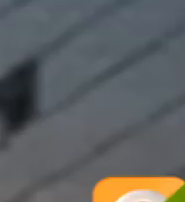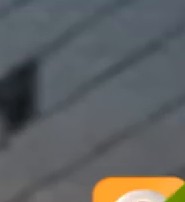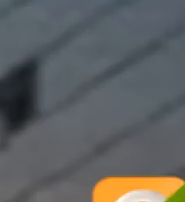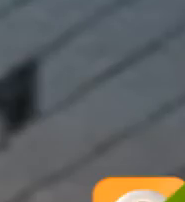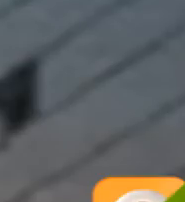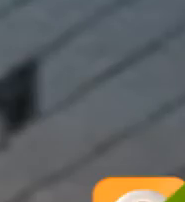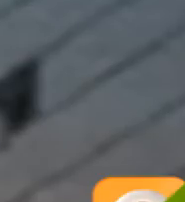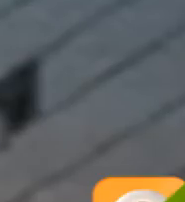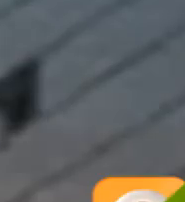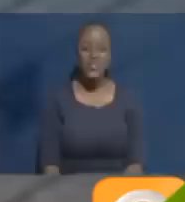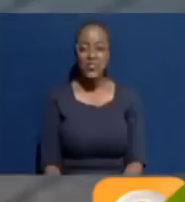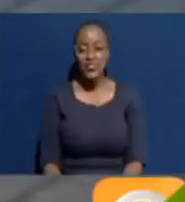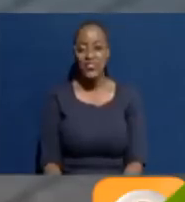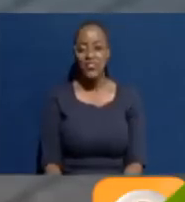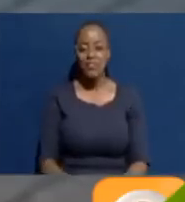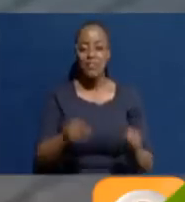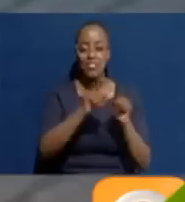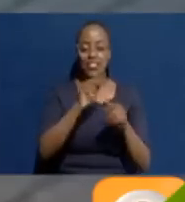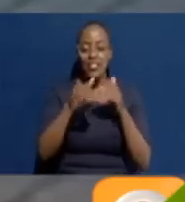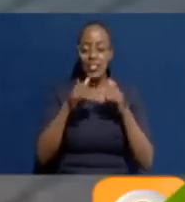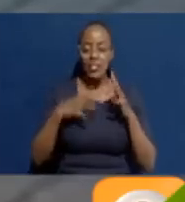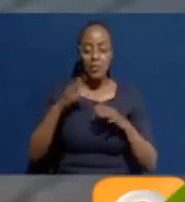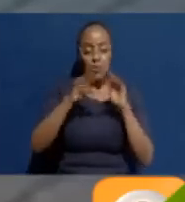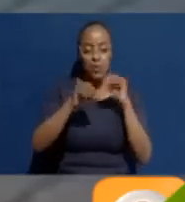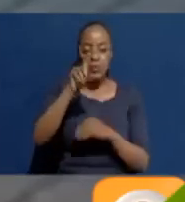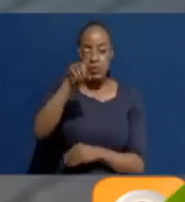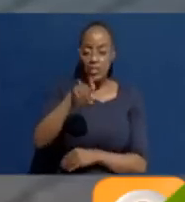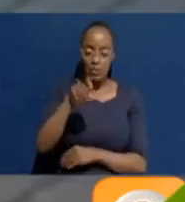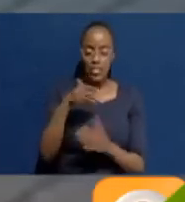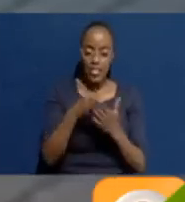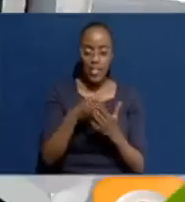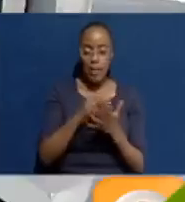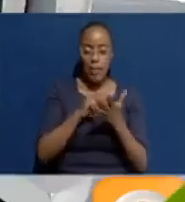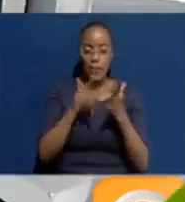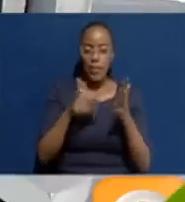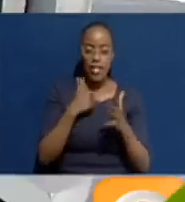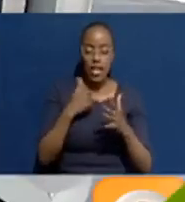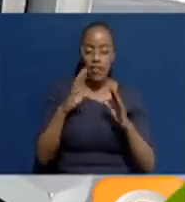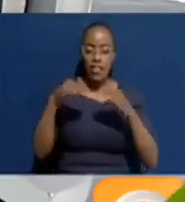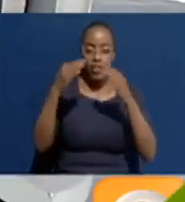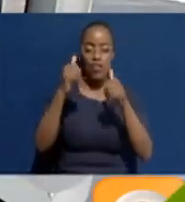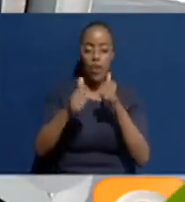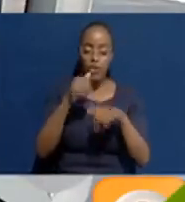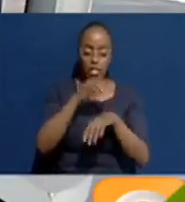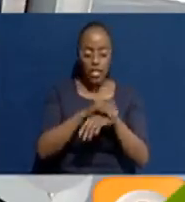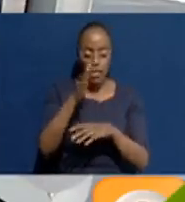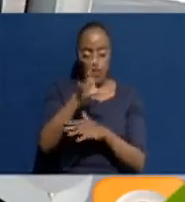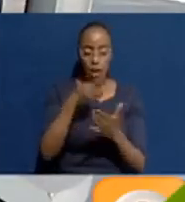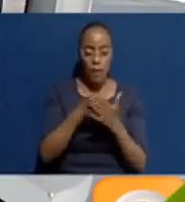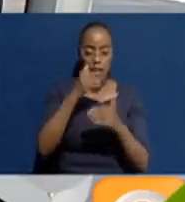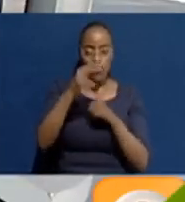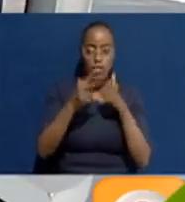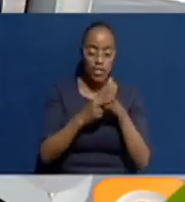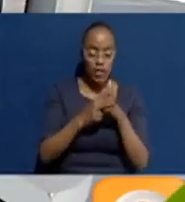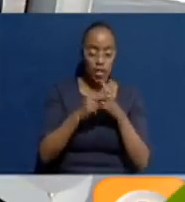Who qualifies? Anybody who has contributed towards it. So there's no longer the offer that you receive back your money after 7 years or